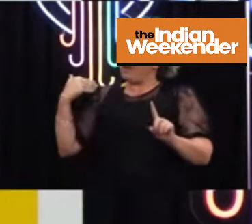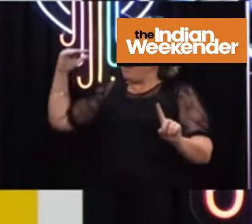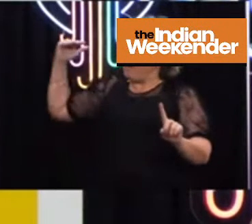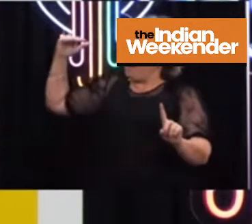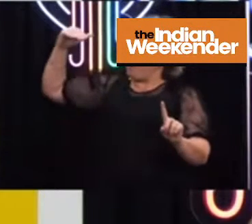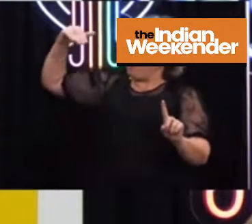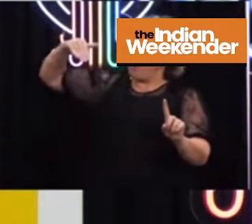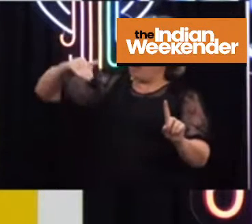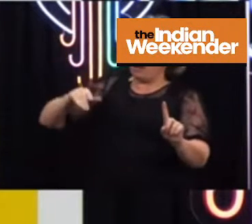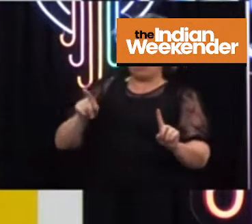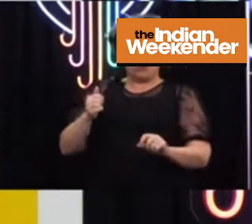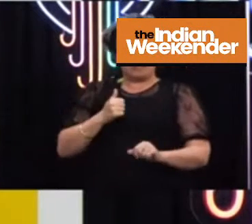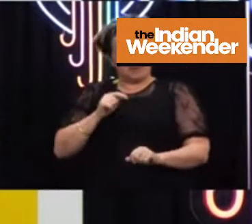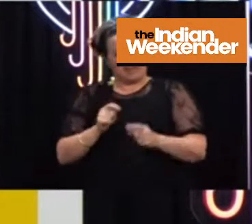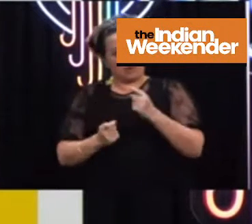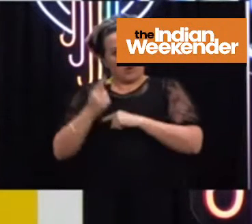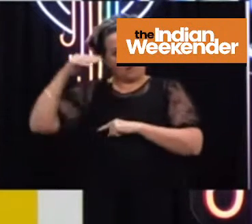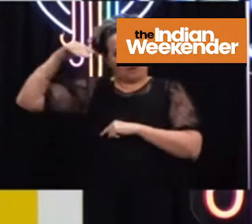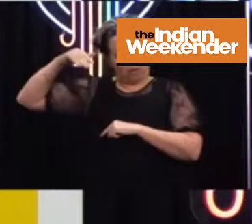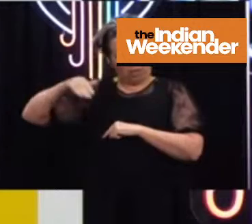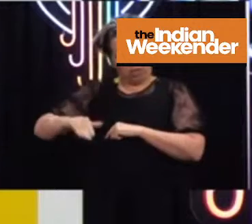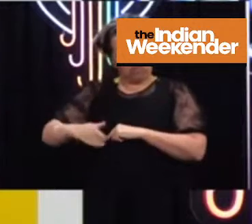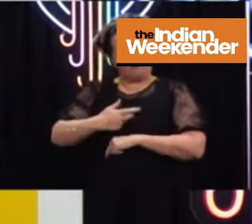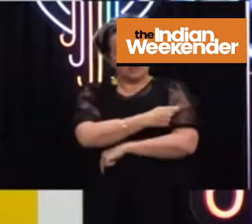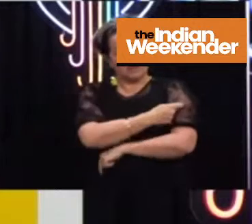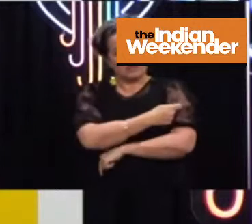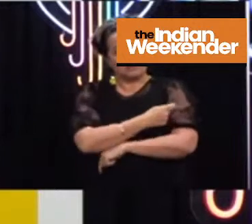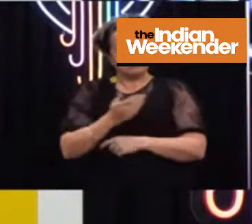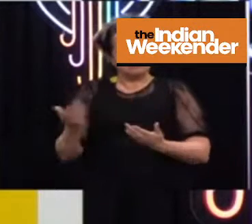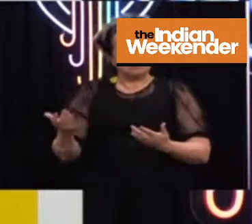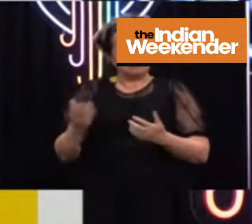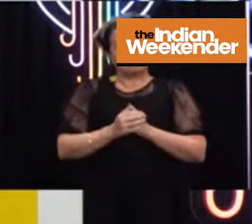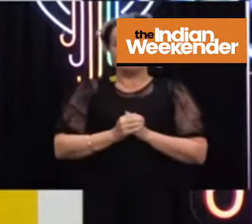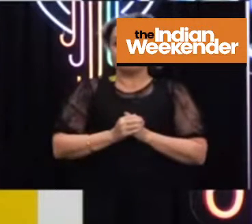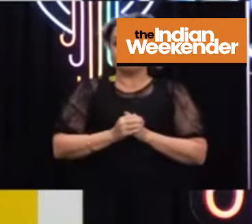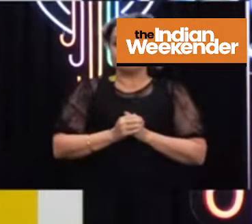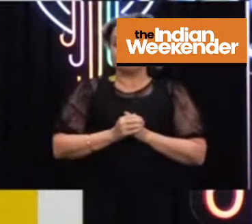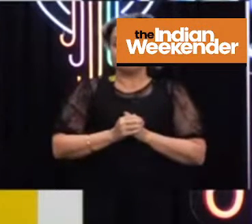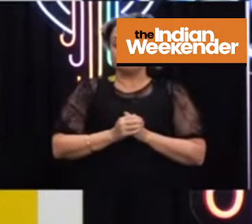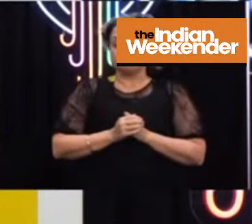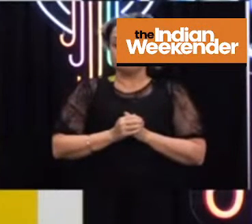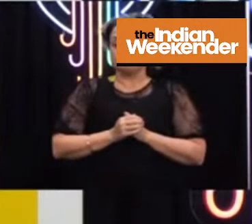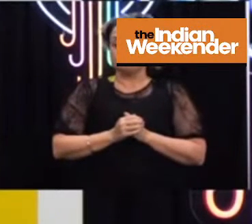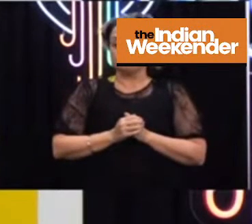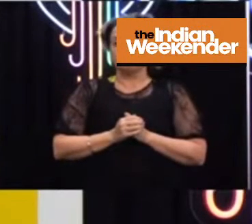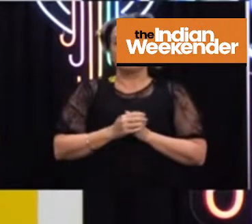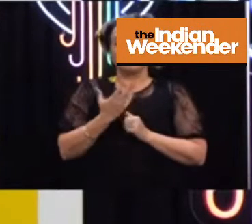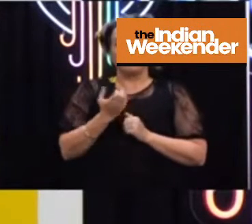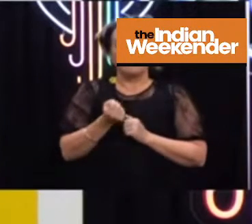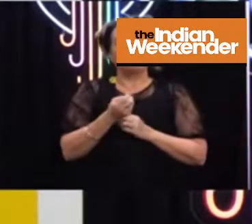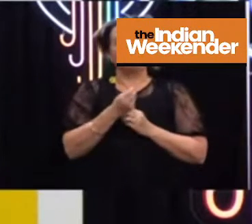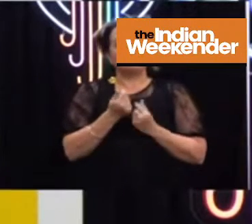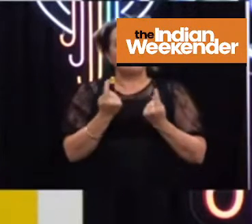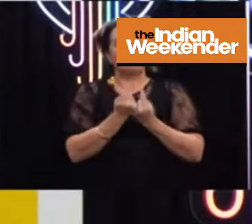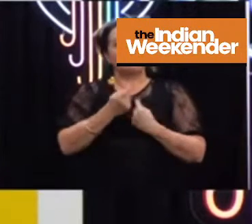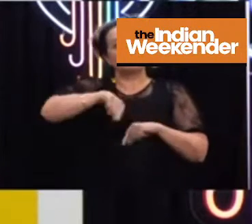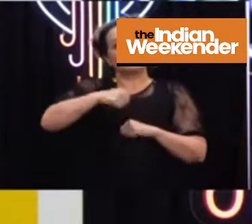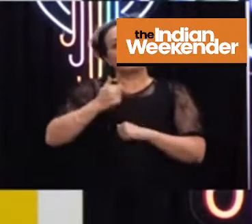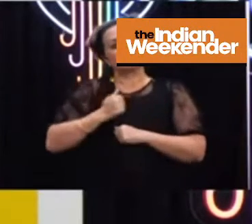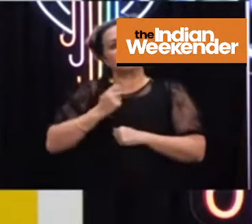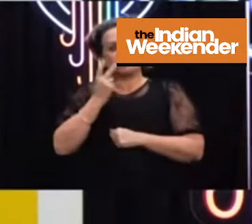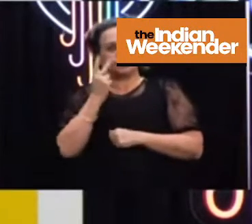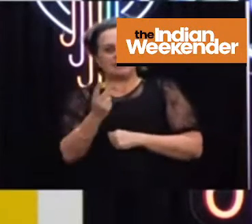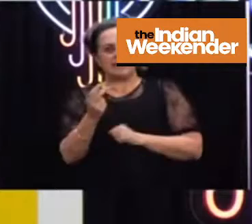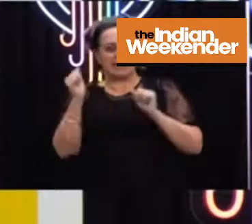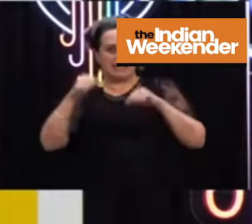natural drop-off? Look, so we do within the team, of course, there's a number of things that you expect to see with the distance